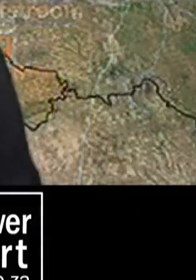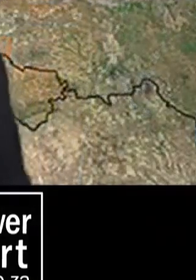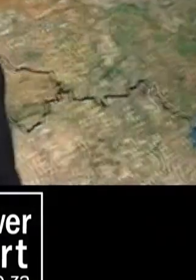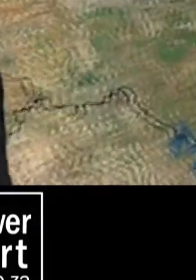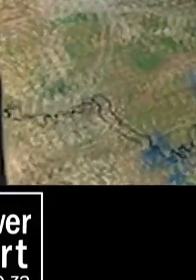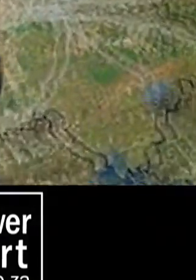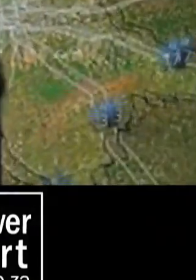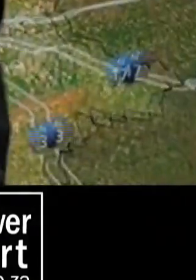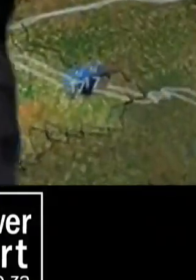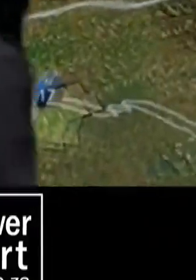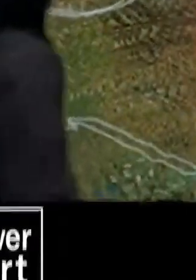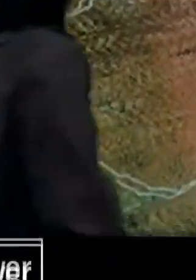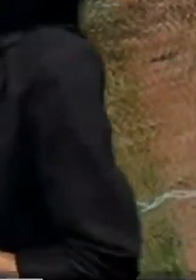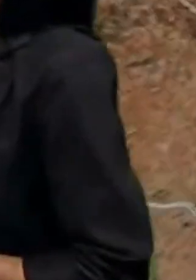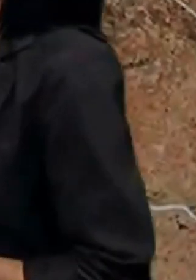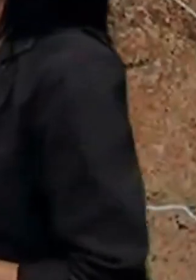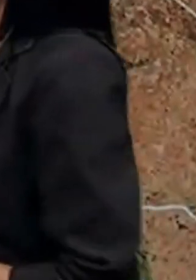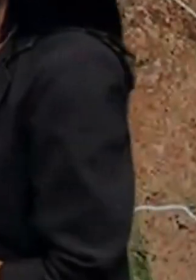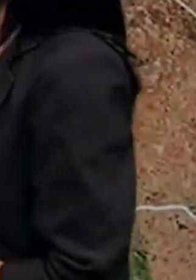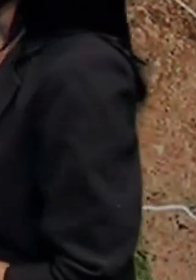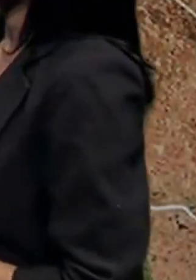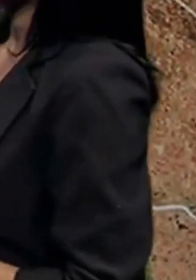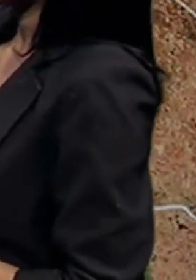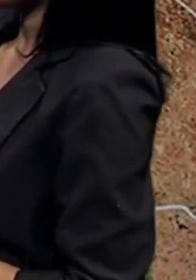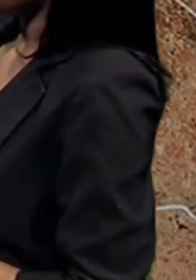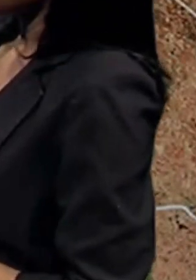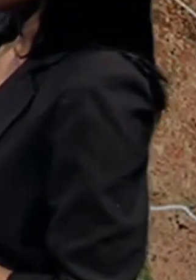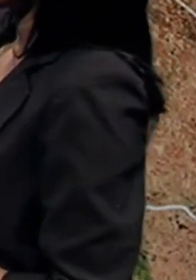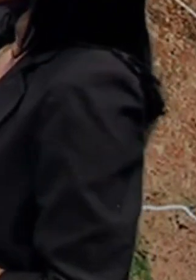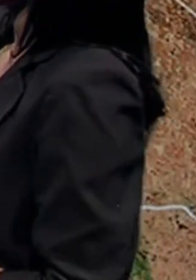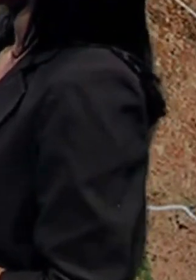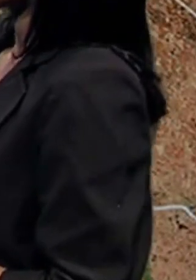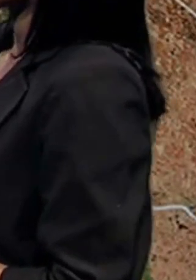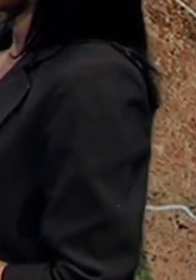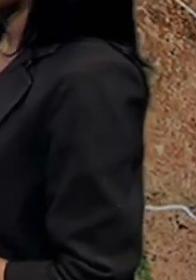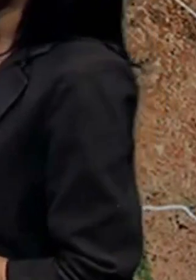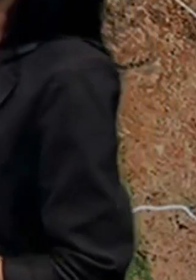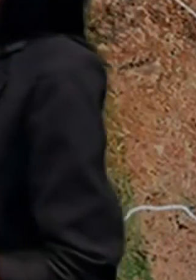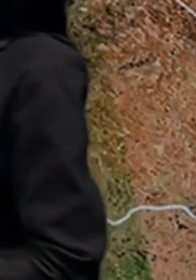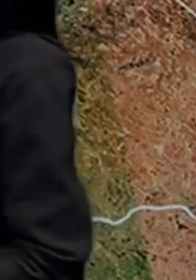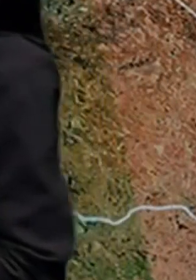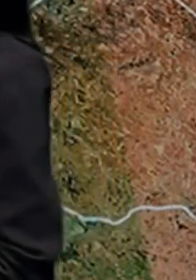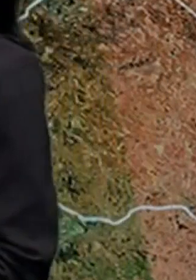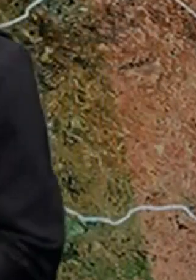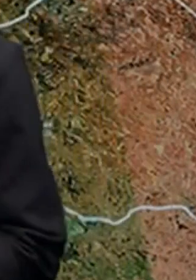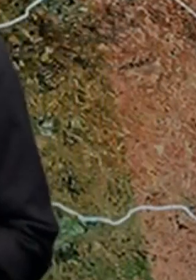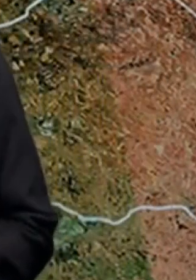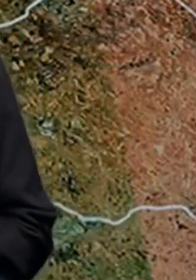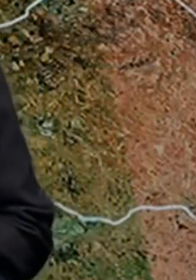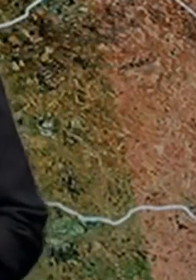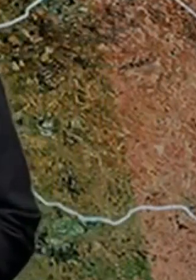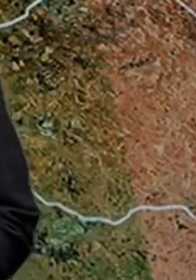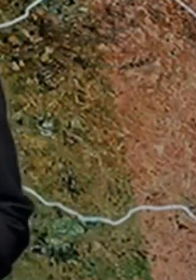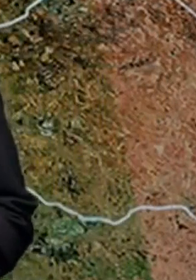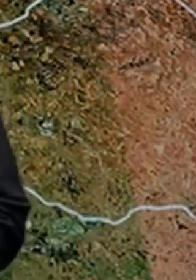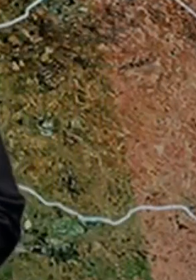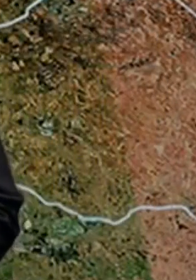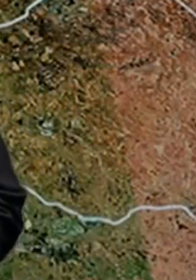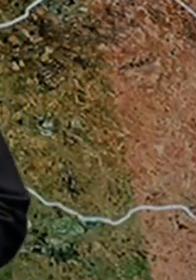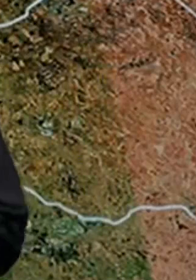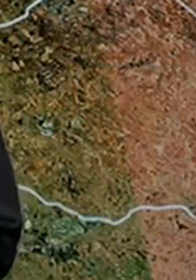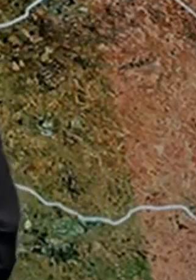30 re lebelela province ya Gauteng le mo provinceng go tla nna le tlhabo letsatsi Pretoria e tla nna tsiditsana mo mosong ka